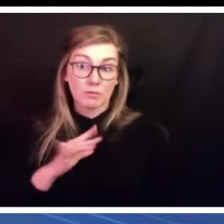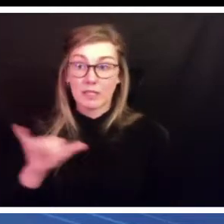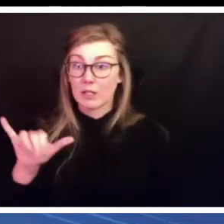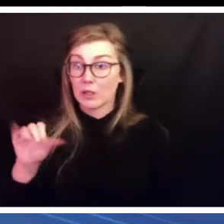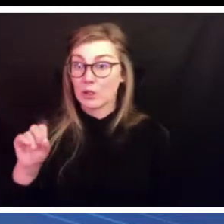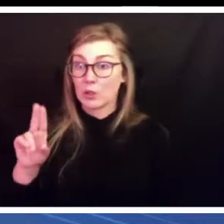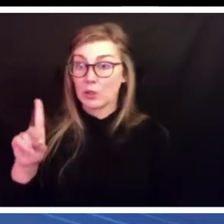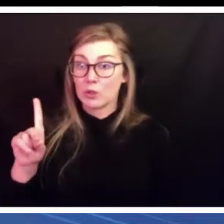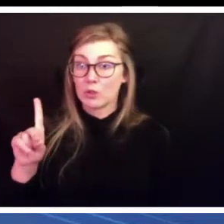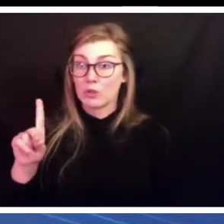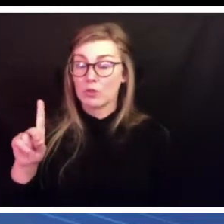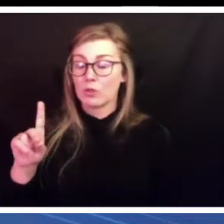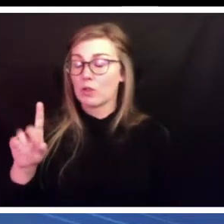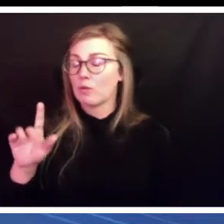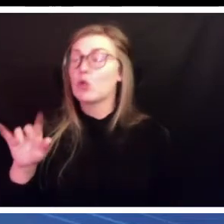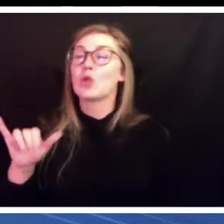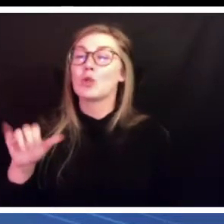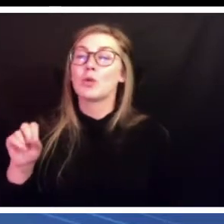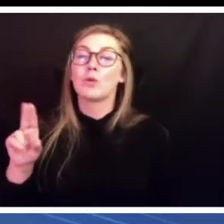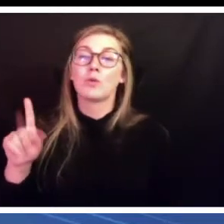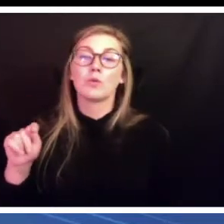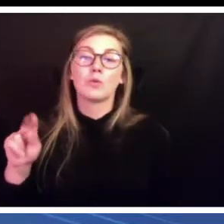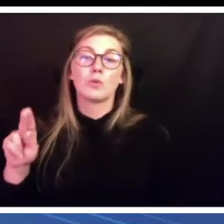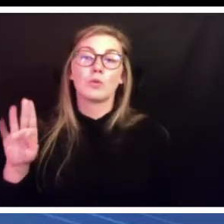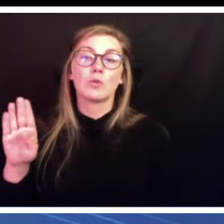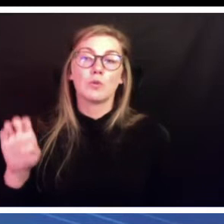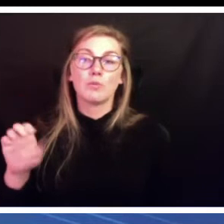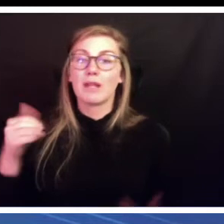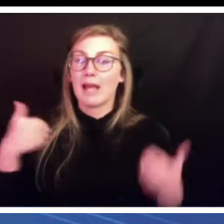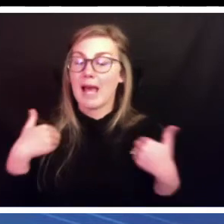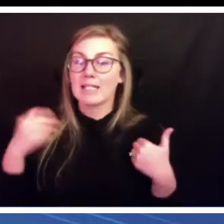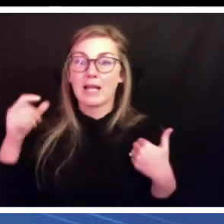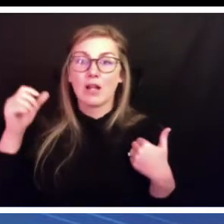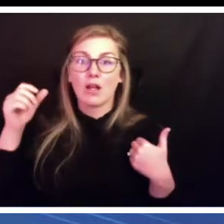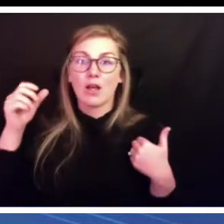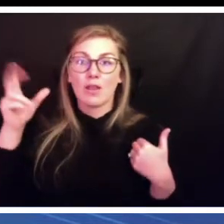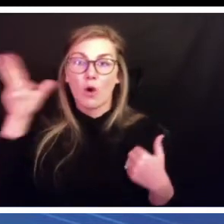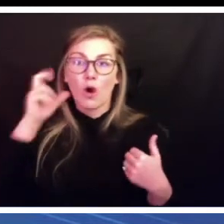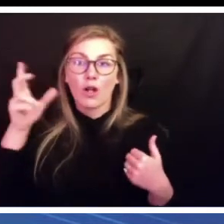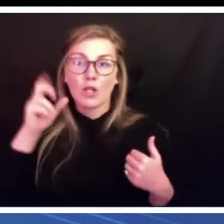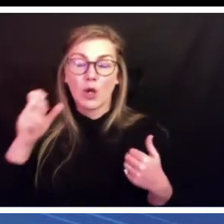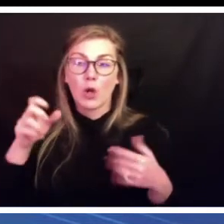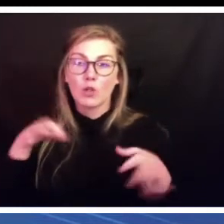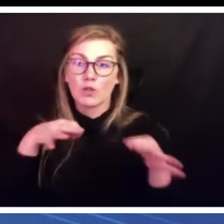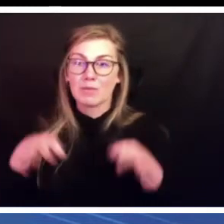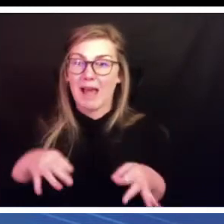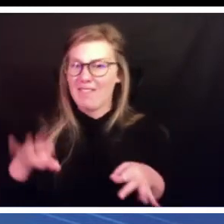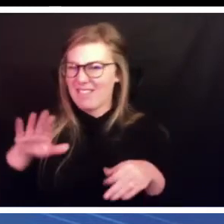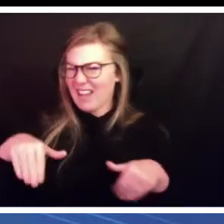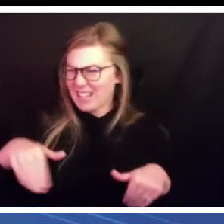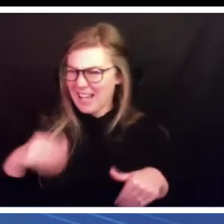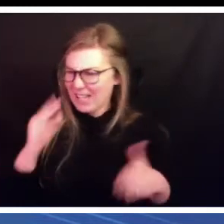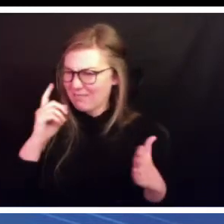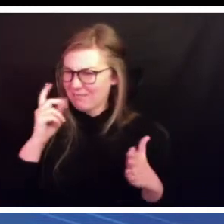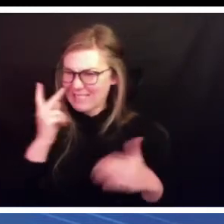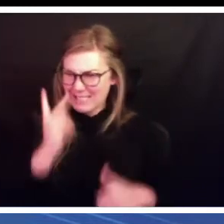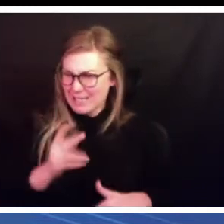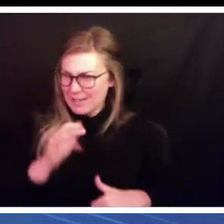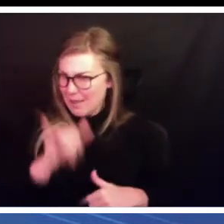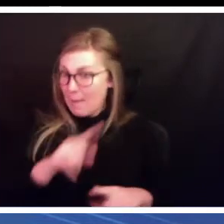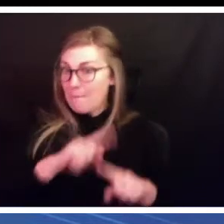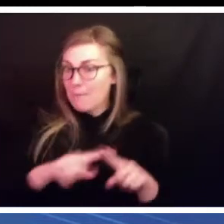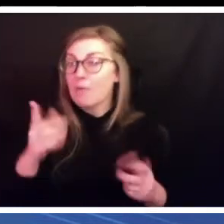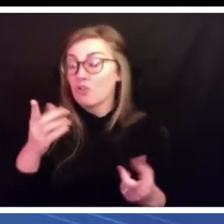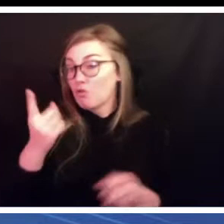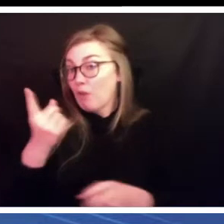going to look into that more. I haven't seen that pop up, but maybe it's in beta or maybe it's just now being instituted, but certainly, like you